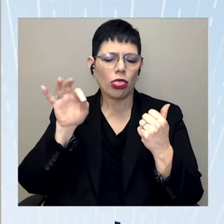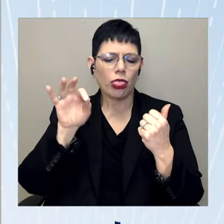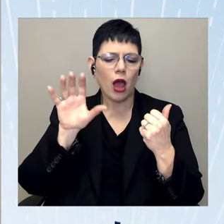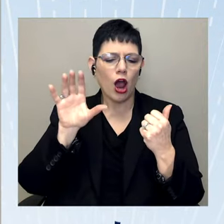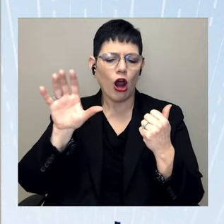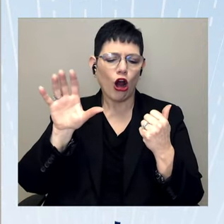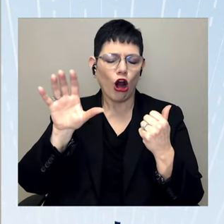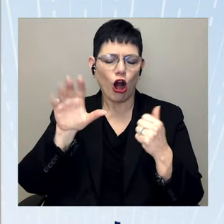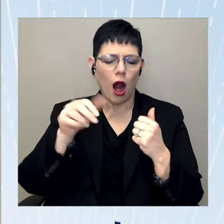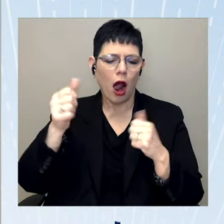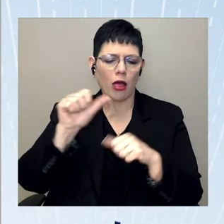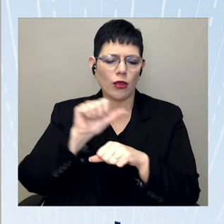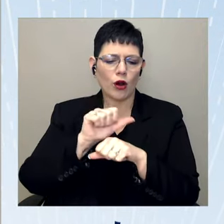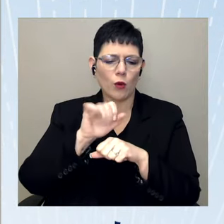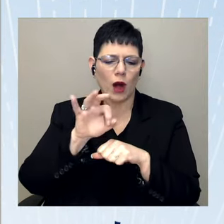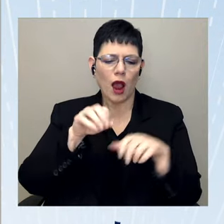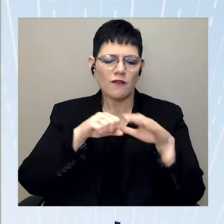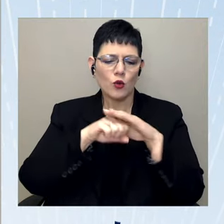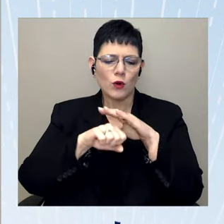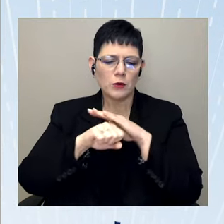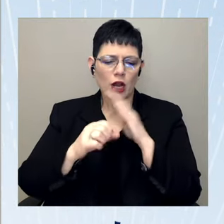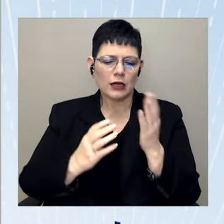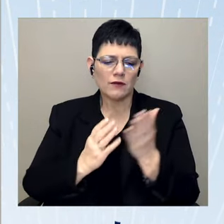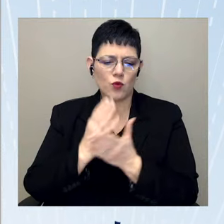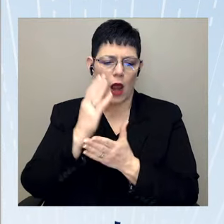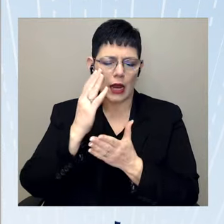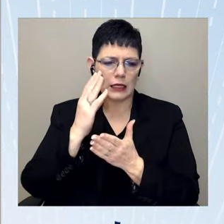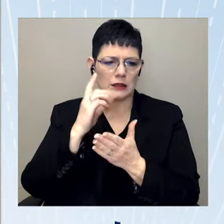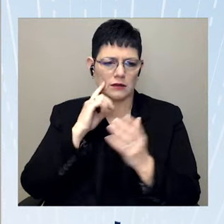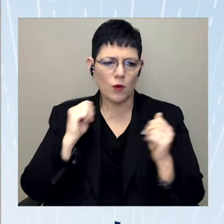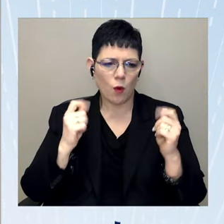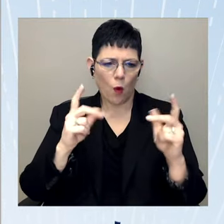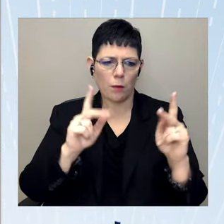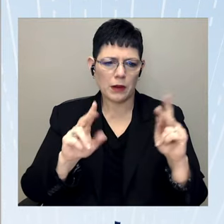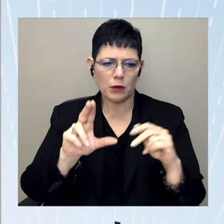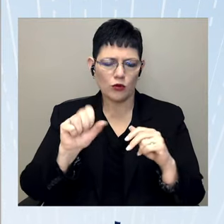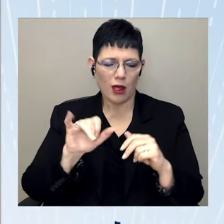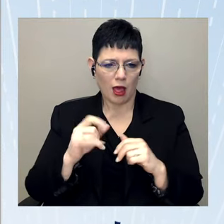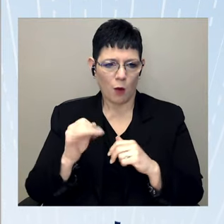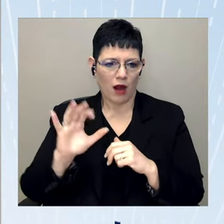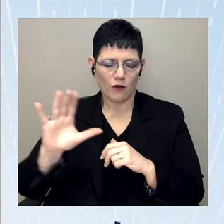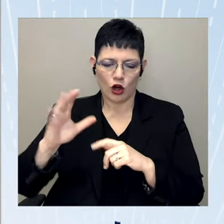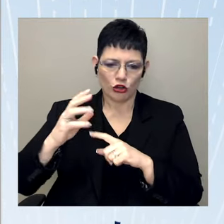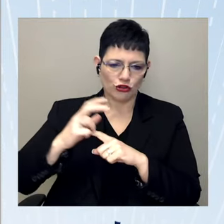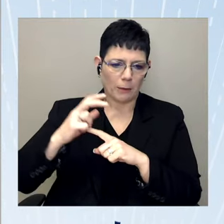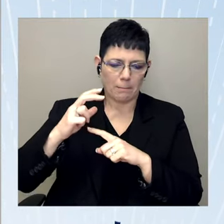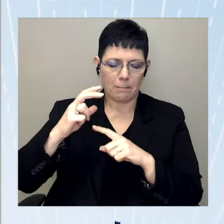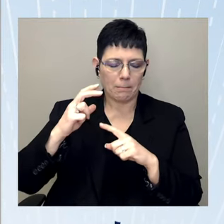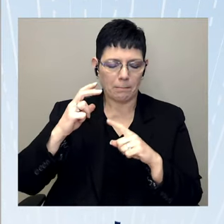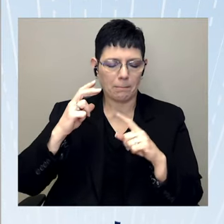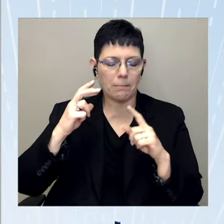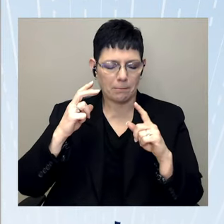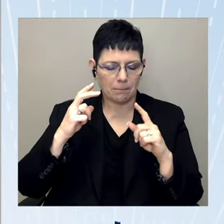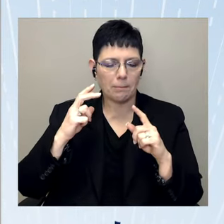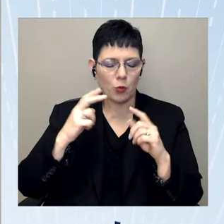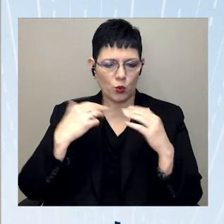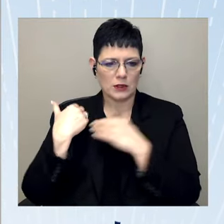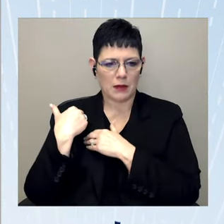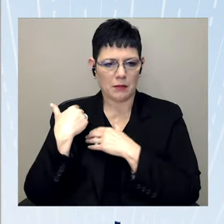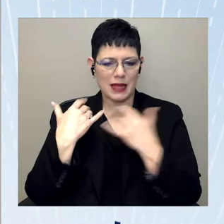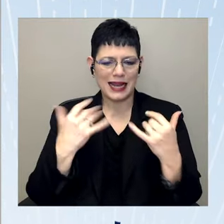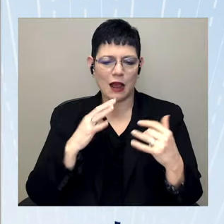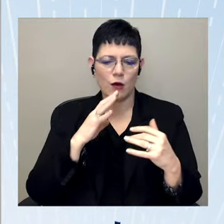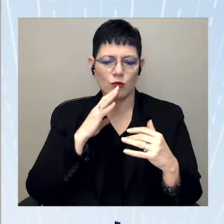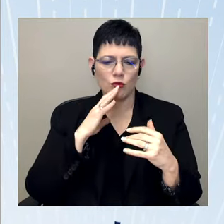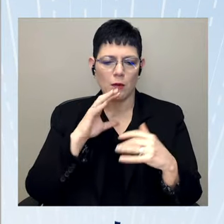of reproductive rights for so many Americans throughout the country, because that's one of her chief responsibilities. Today we're going to talk about care. I will tell